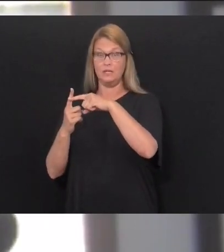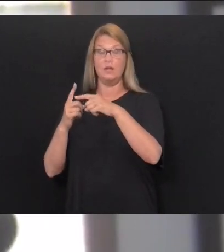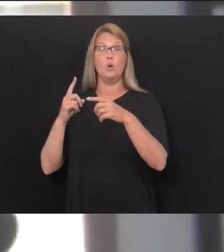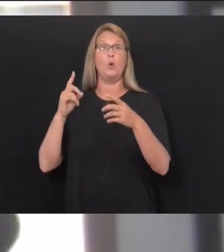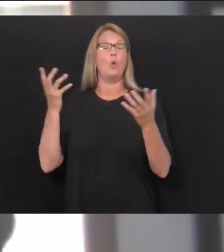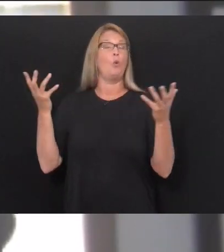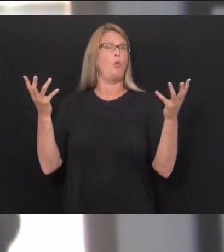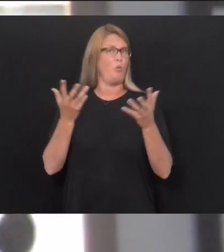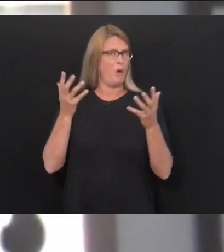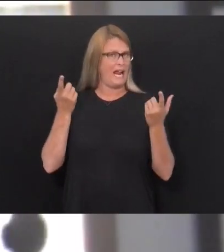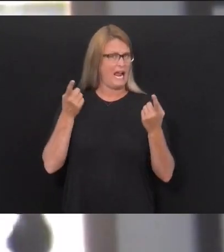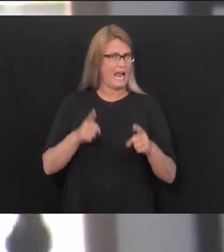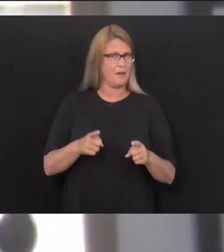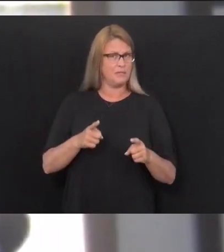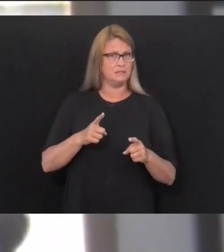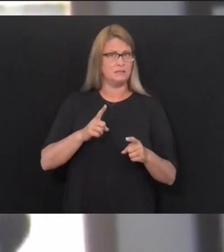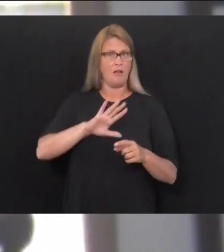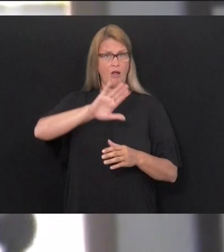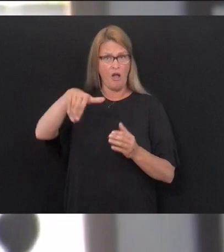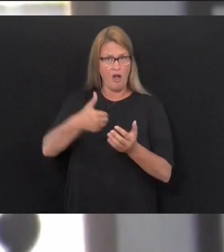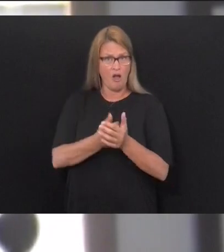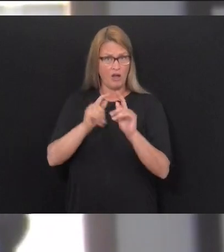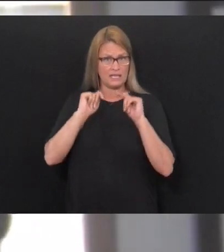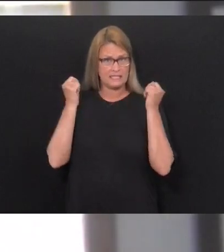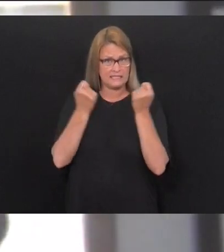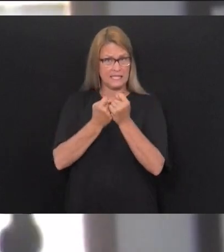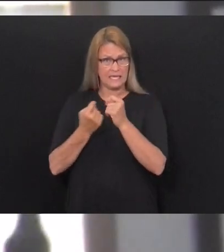Kenny, I'm going to defer to